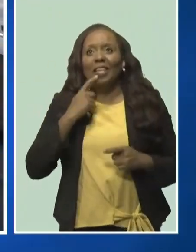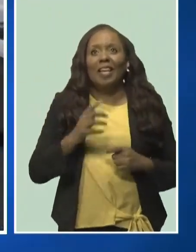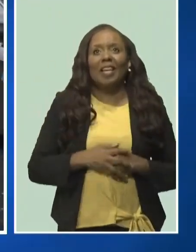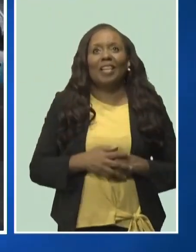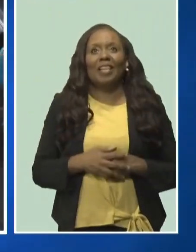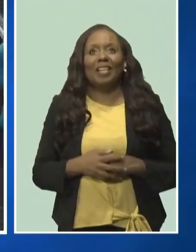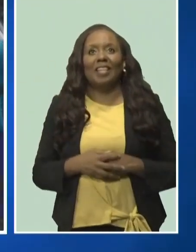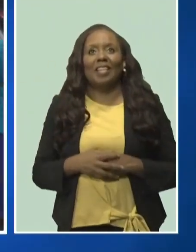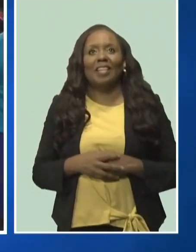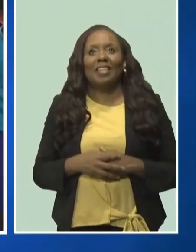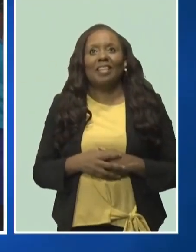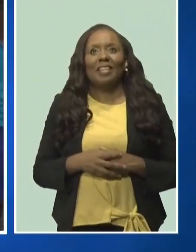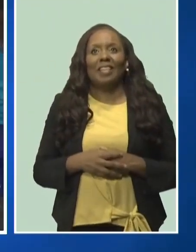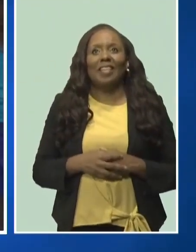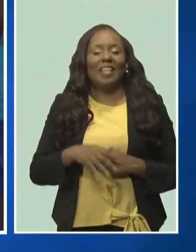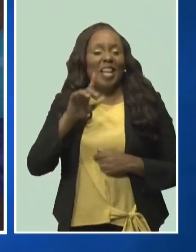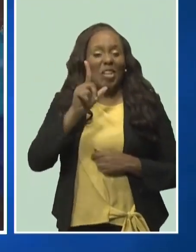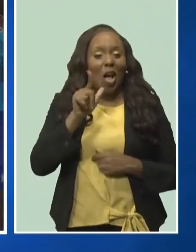song.